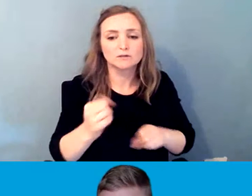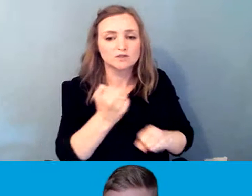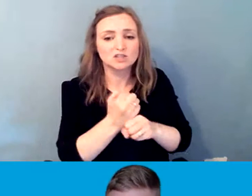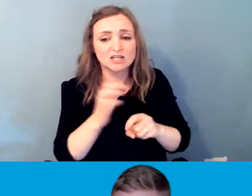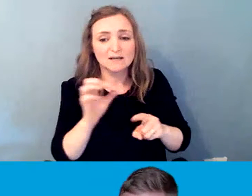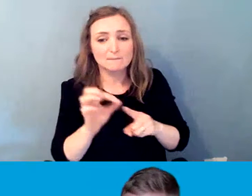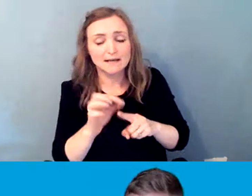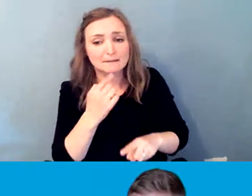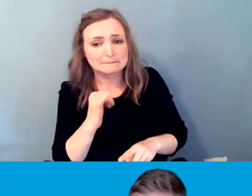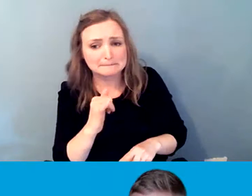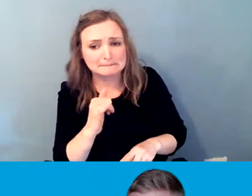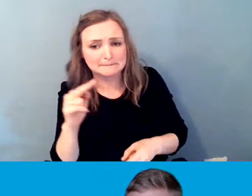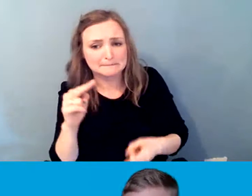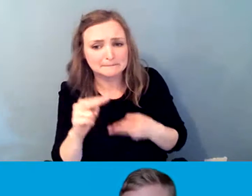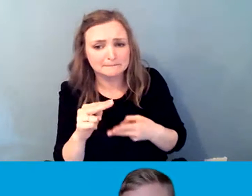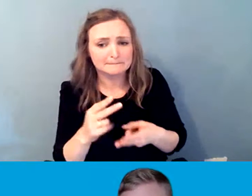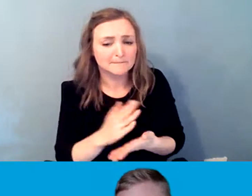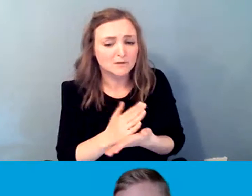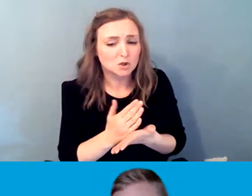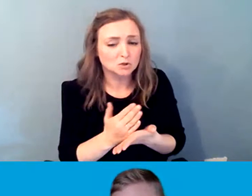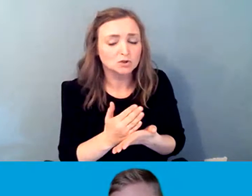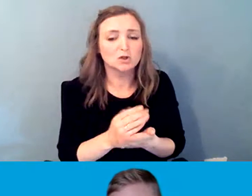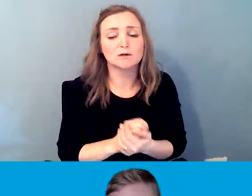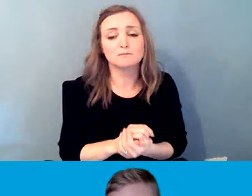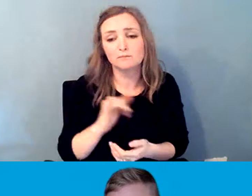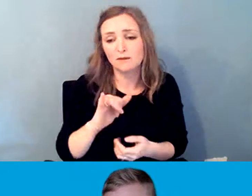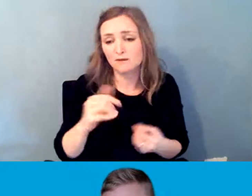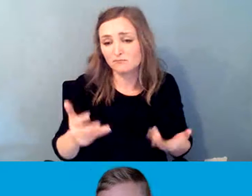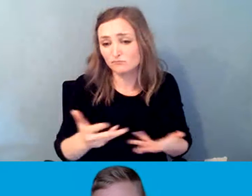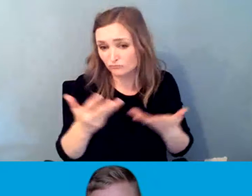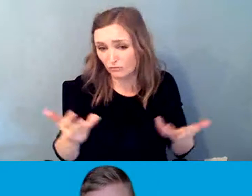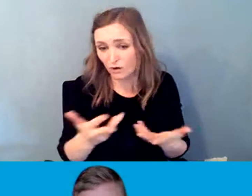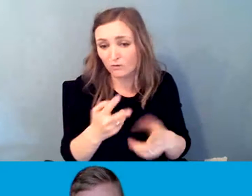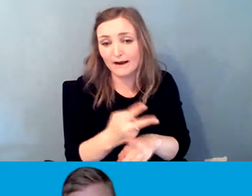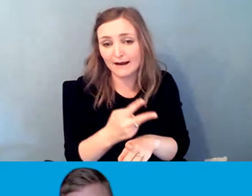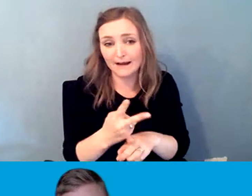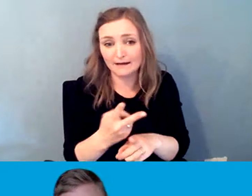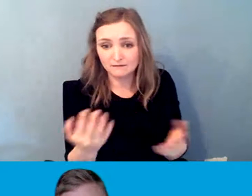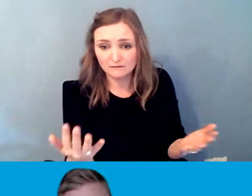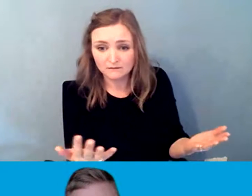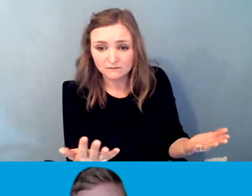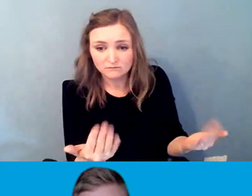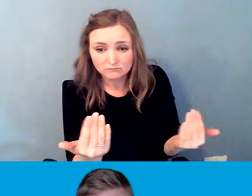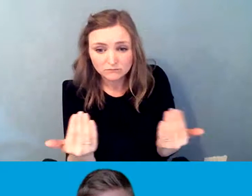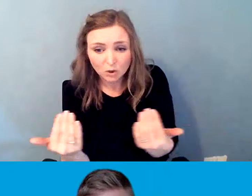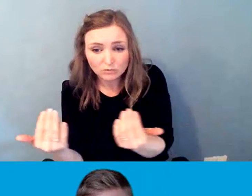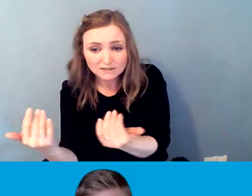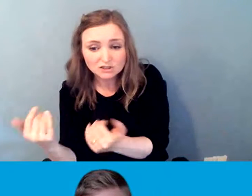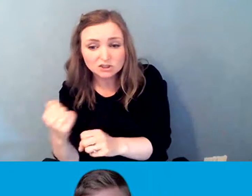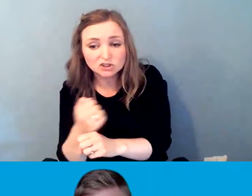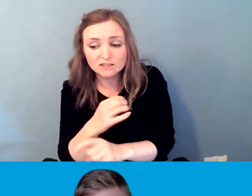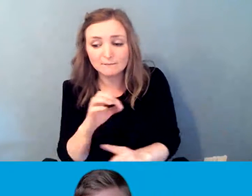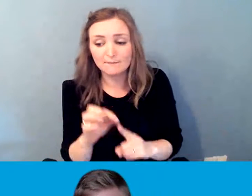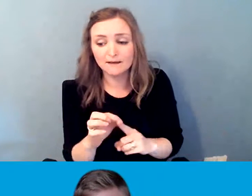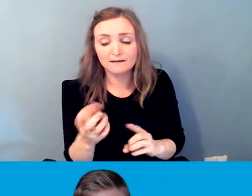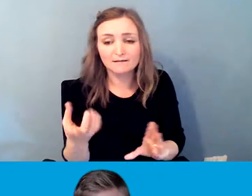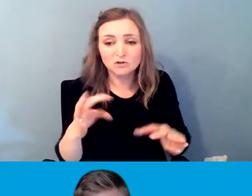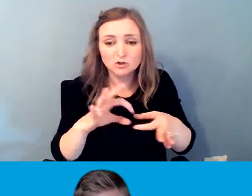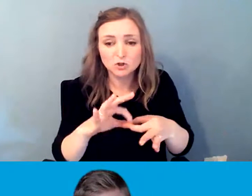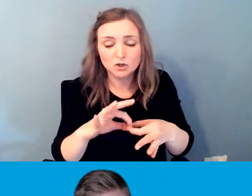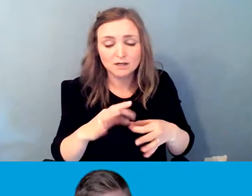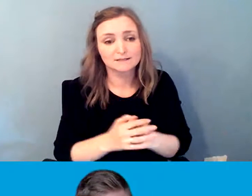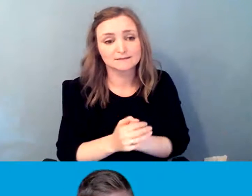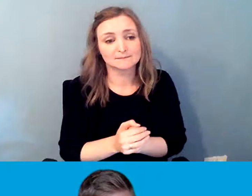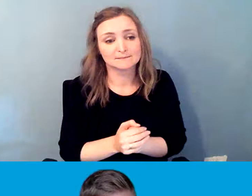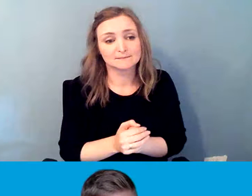at each of our PCN, so maybe it's something we can look to promote further again, you know, to share that message. But I mean, we're also quite keen that it's